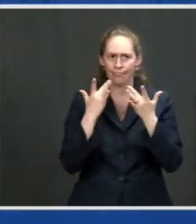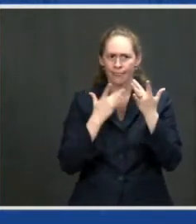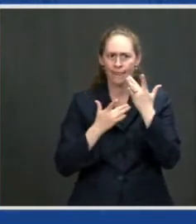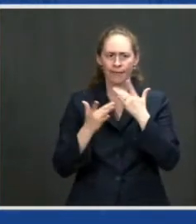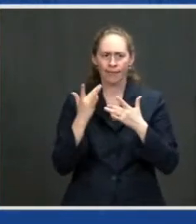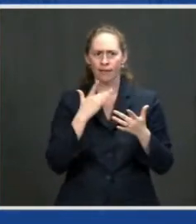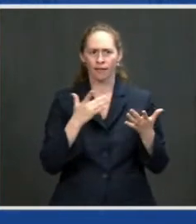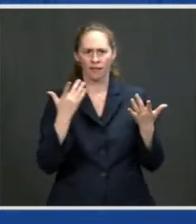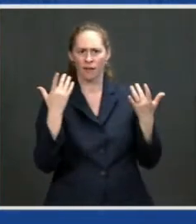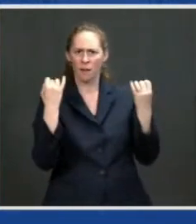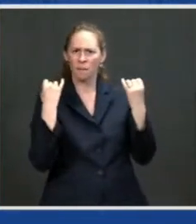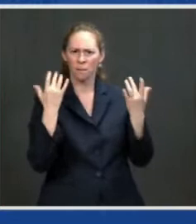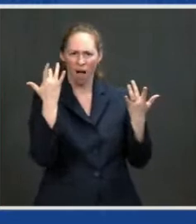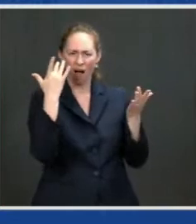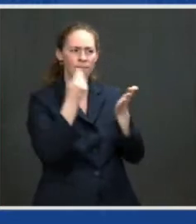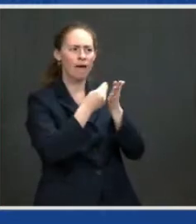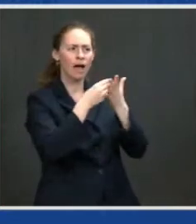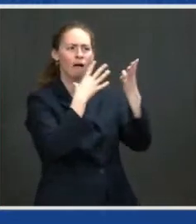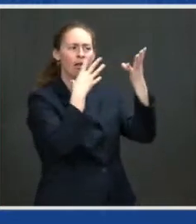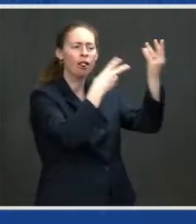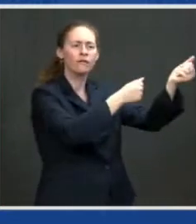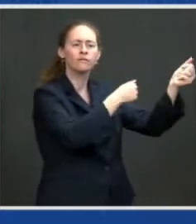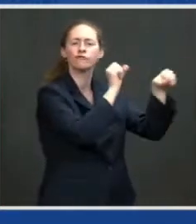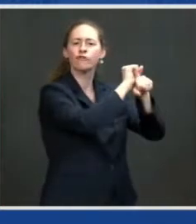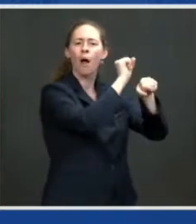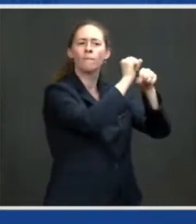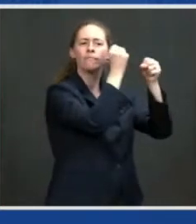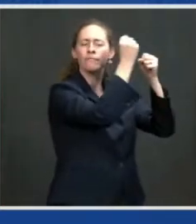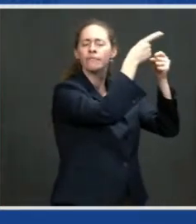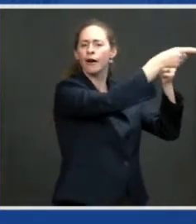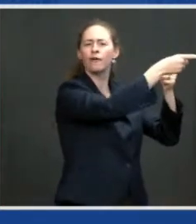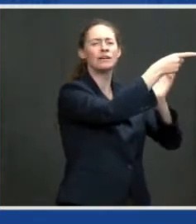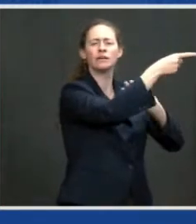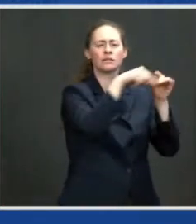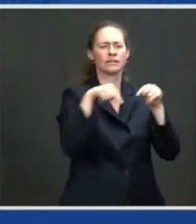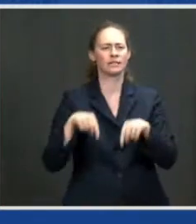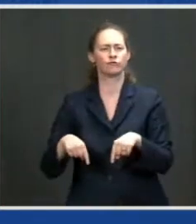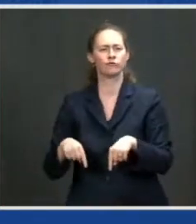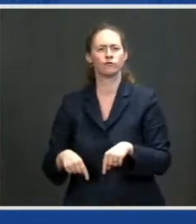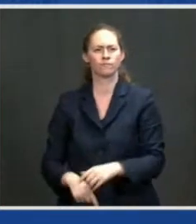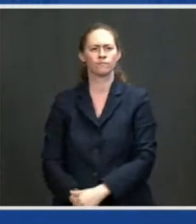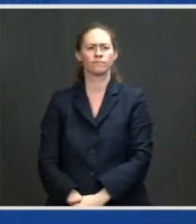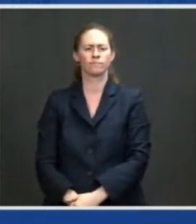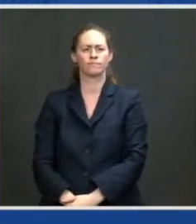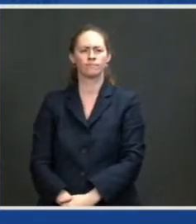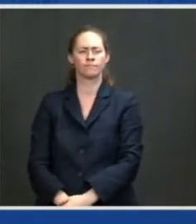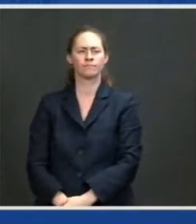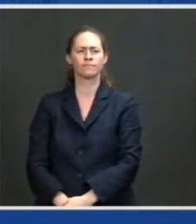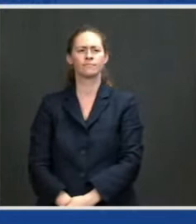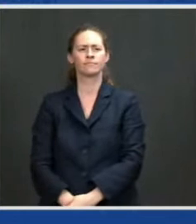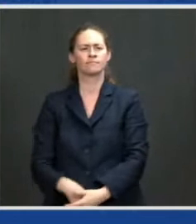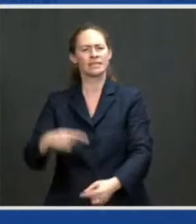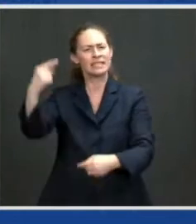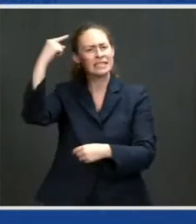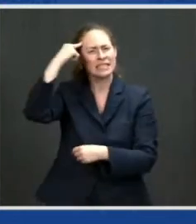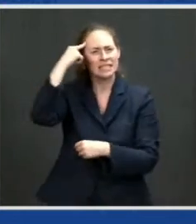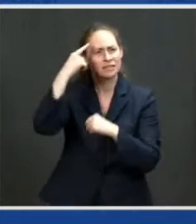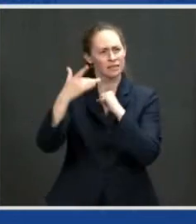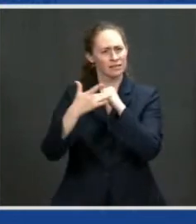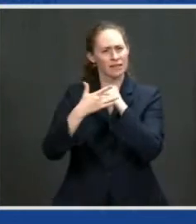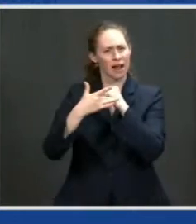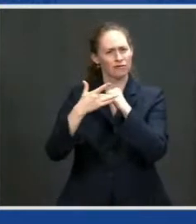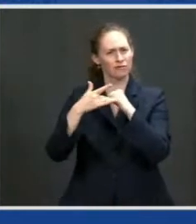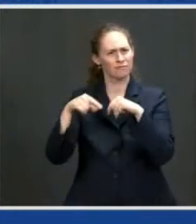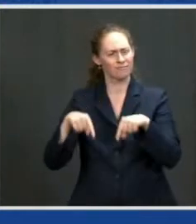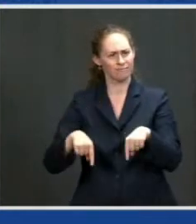here. It's not that the jobs we're going to create here, but that we're going to create to export the technology. We used to be the net exporter of